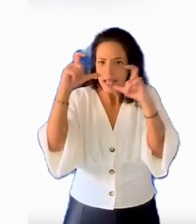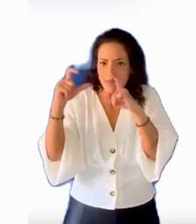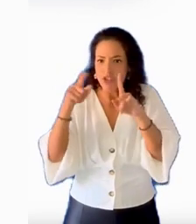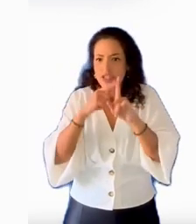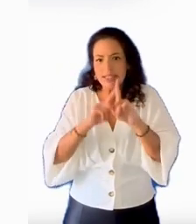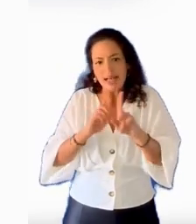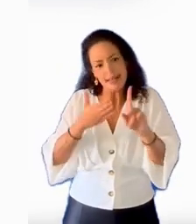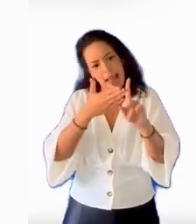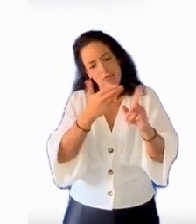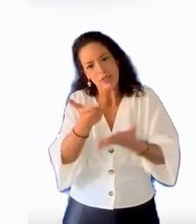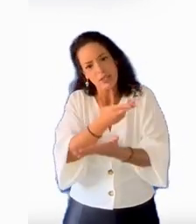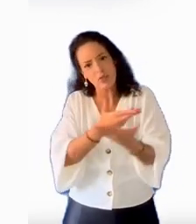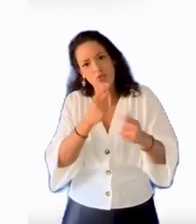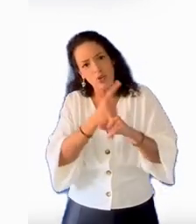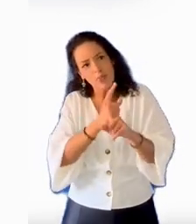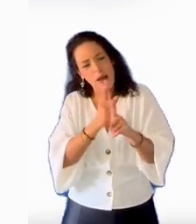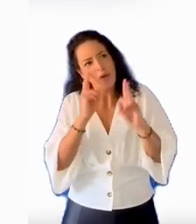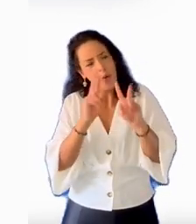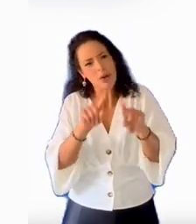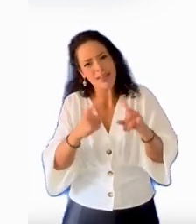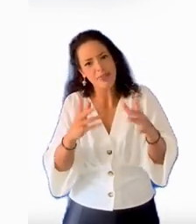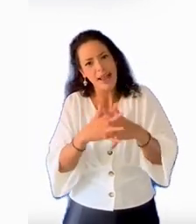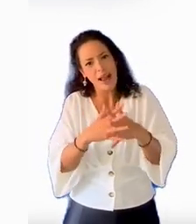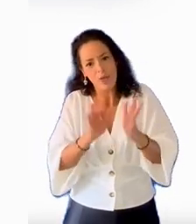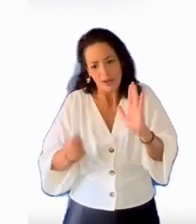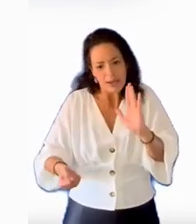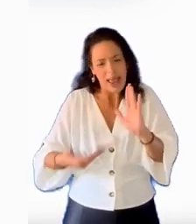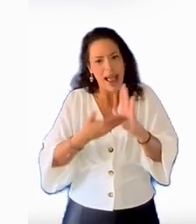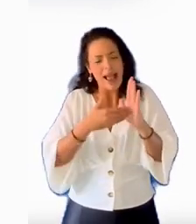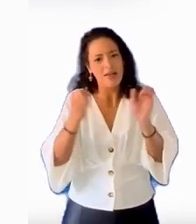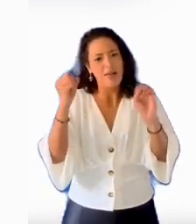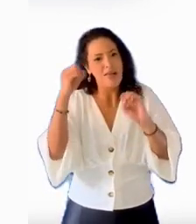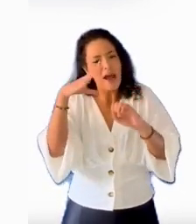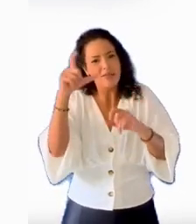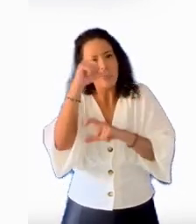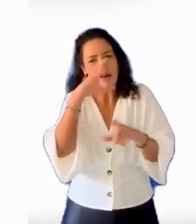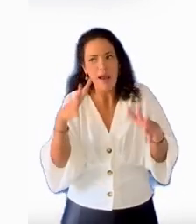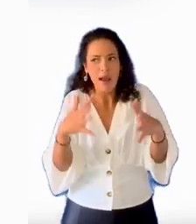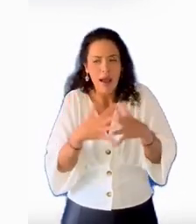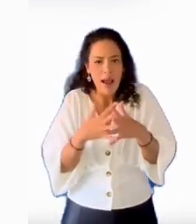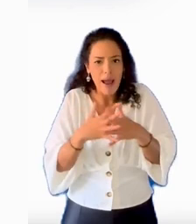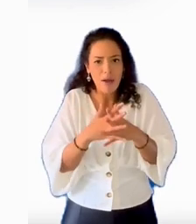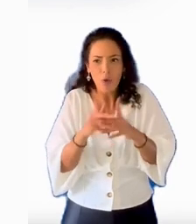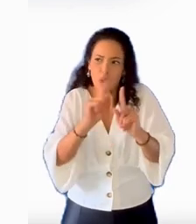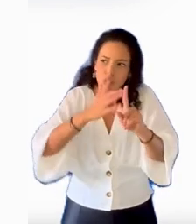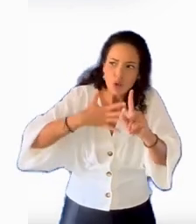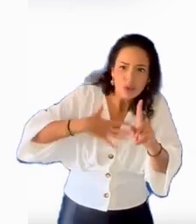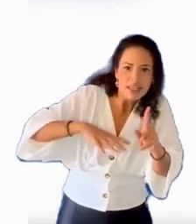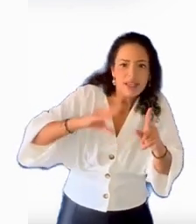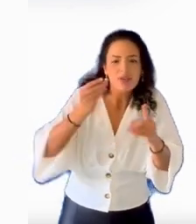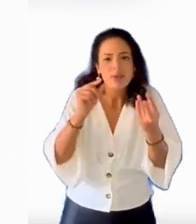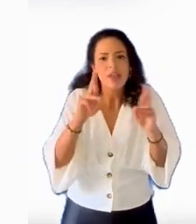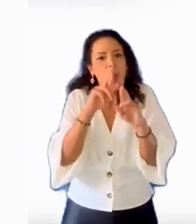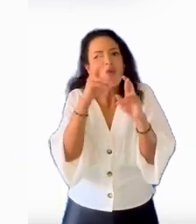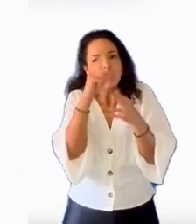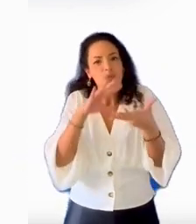talk about how they might look different, what could be added to create light and colour, what did they need for something more hopeful to be